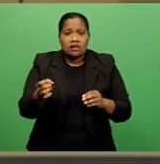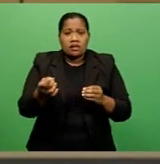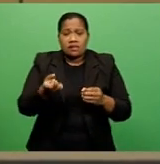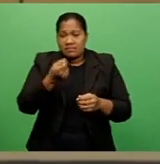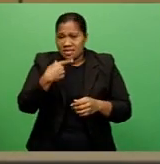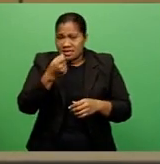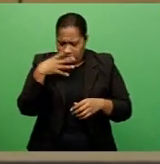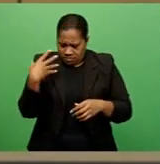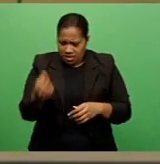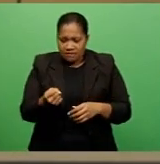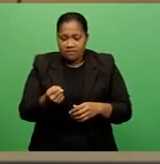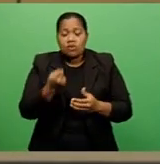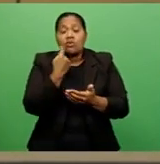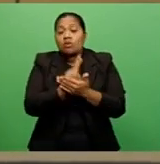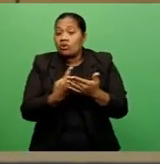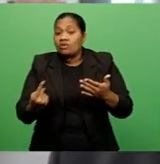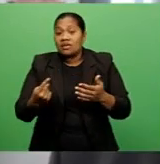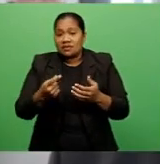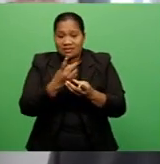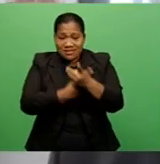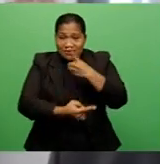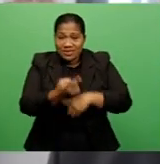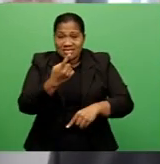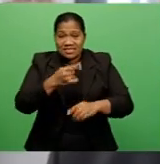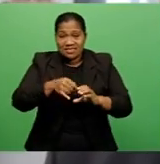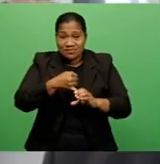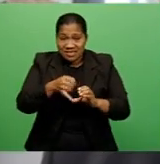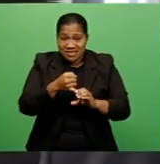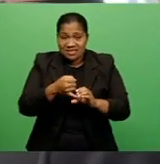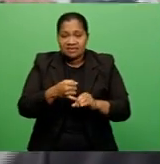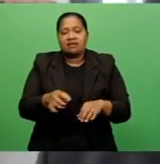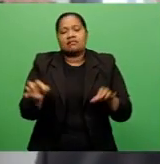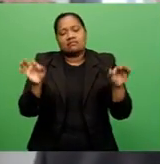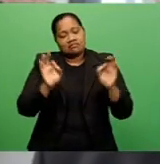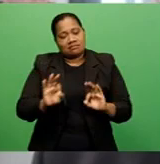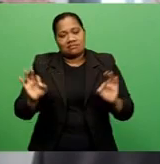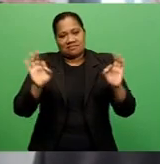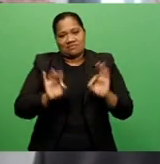available except for metformin. Insulin,